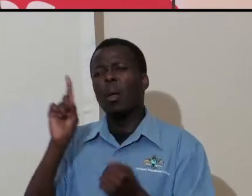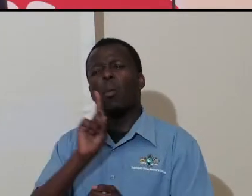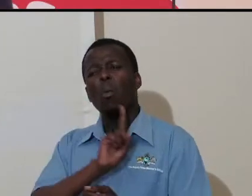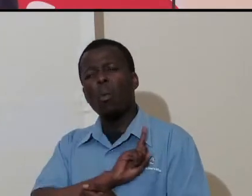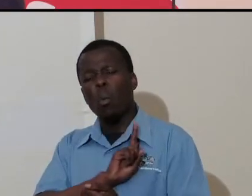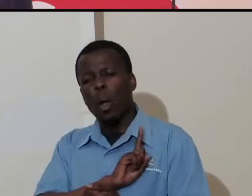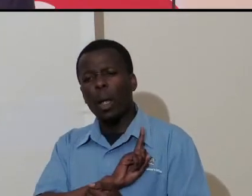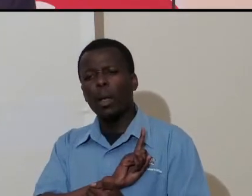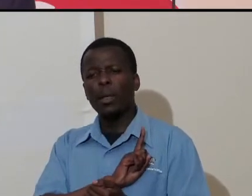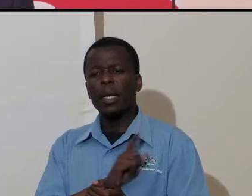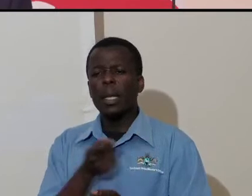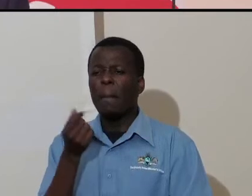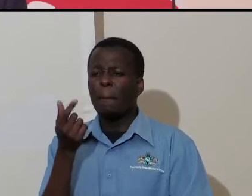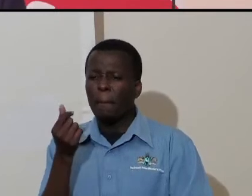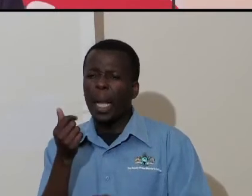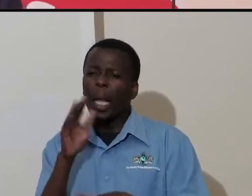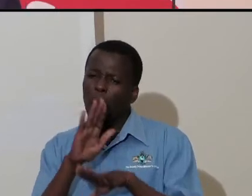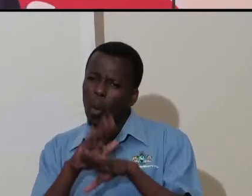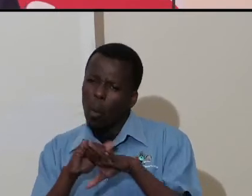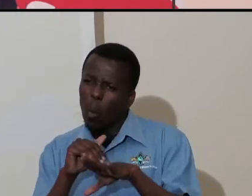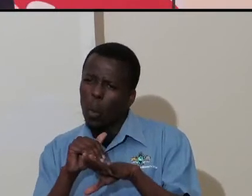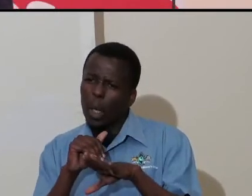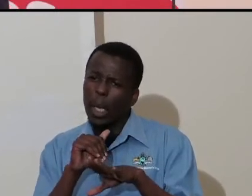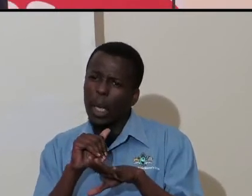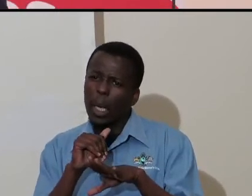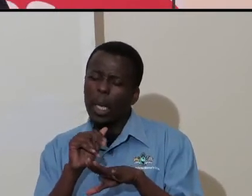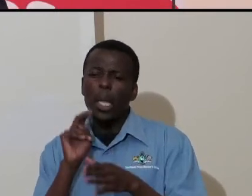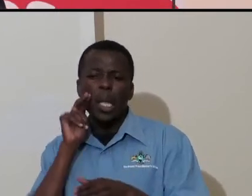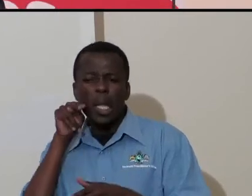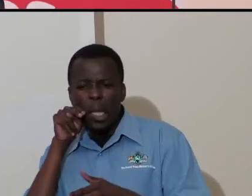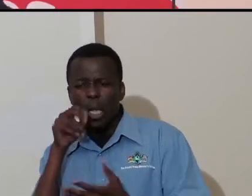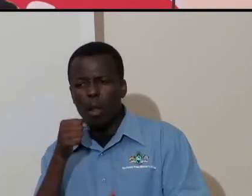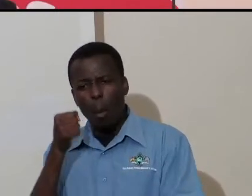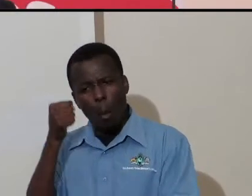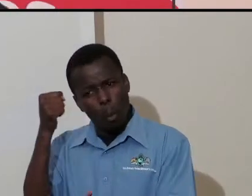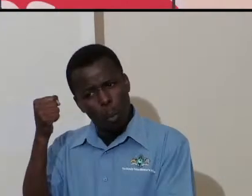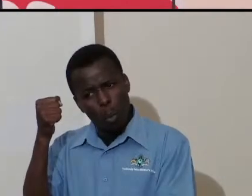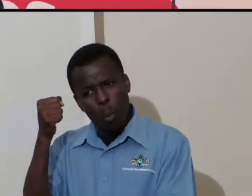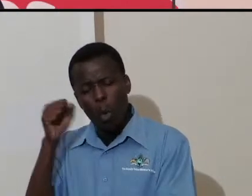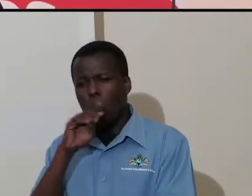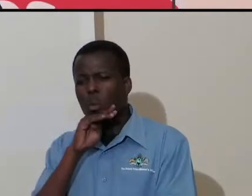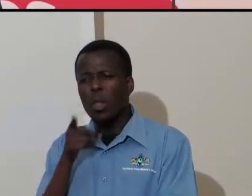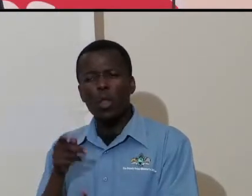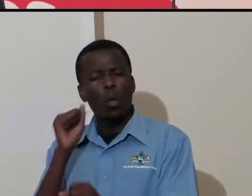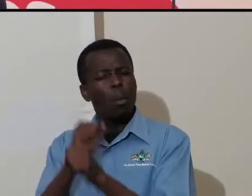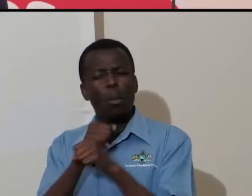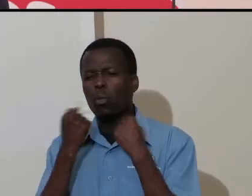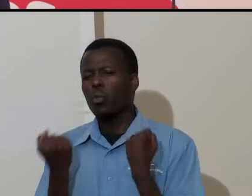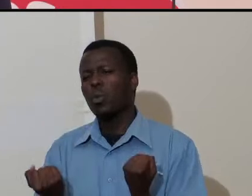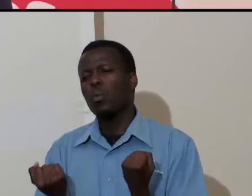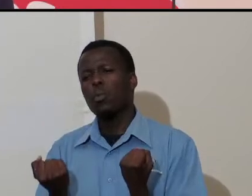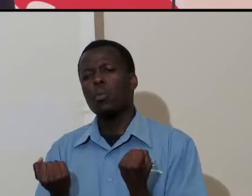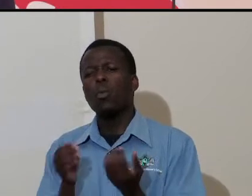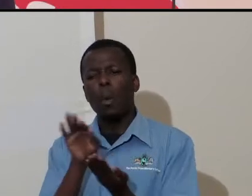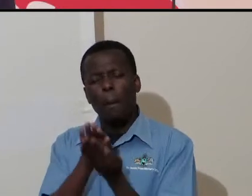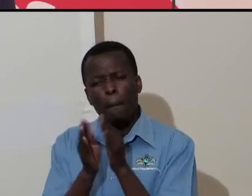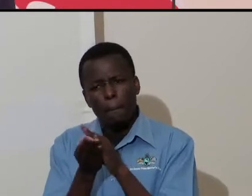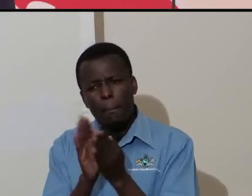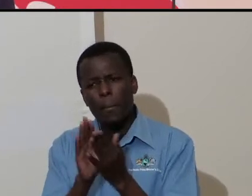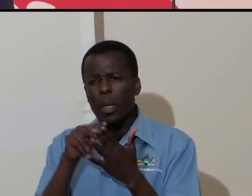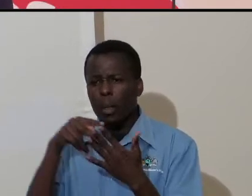and material challenges. Sustaining organization has become a mission impossible with